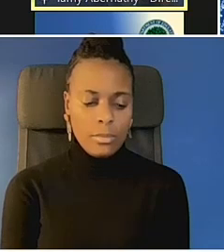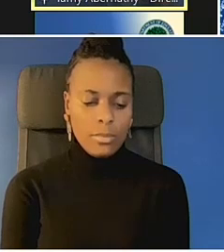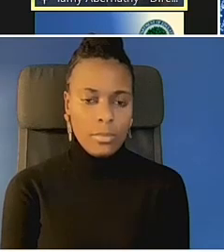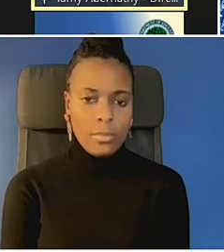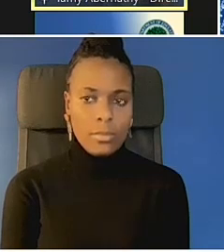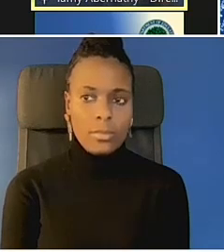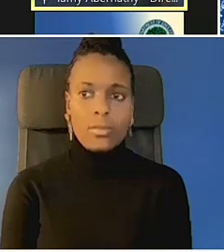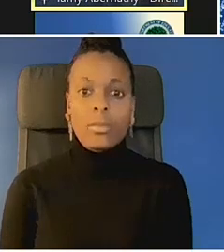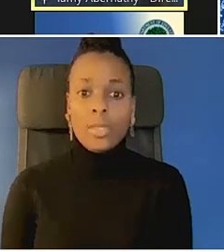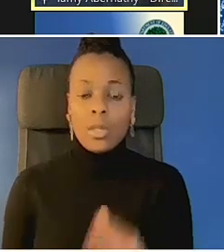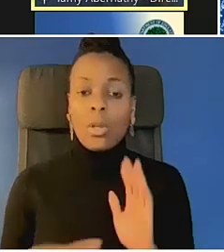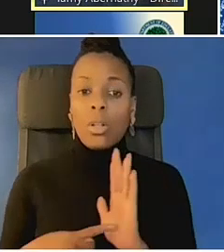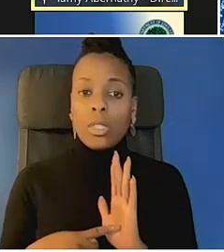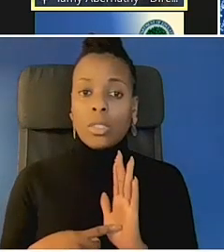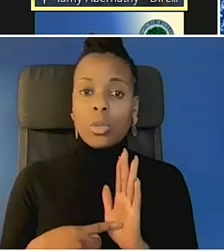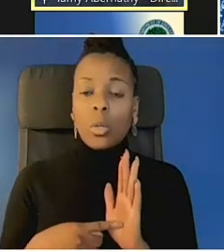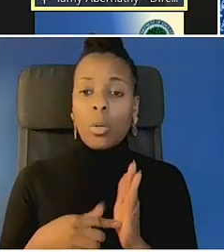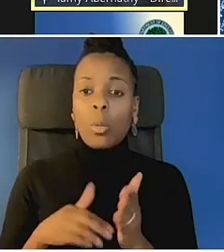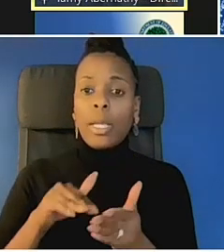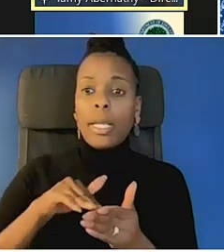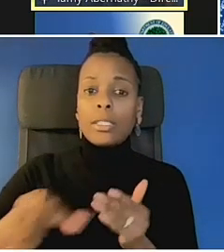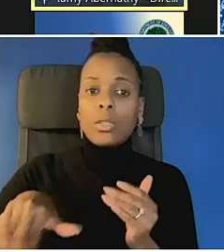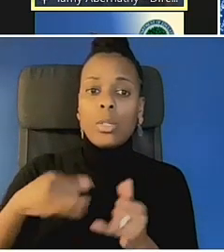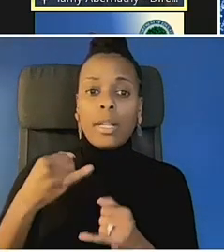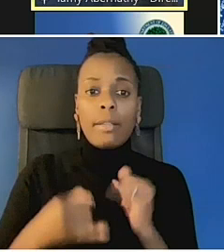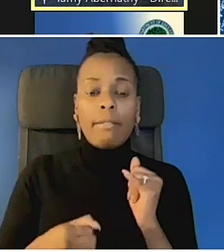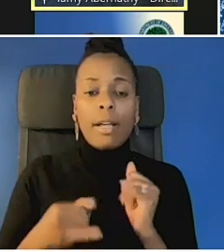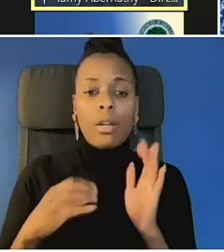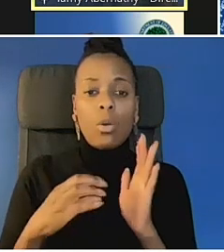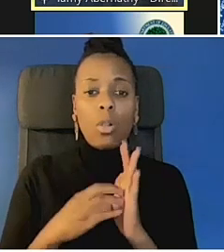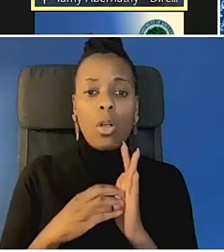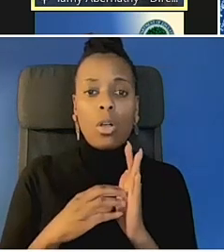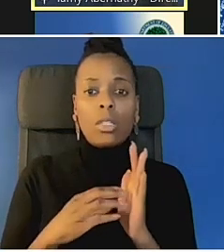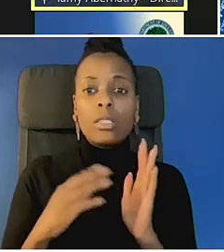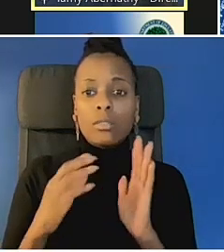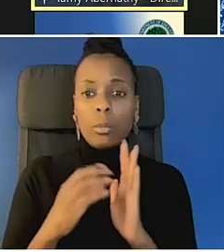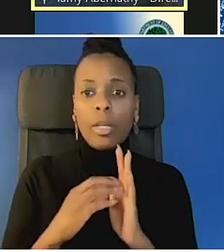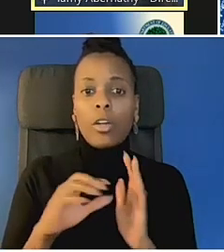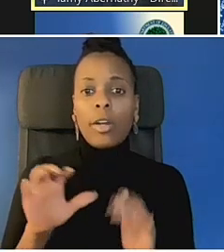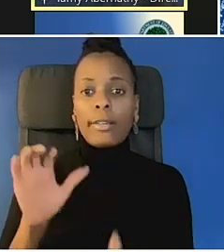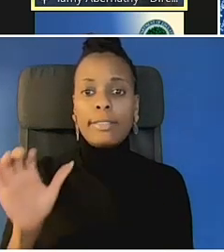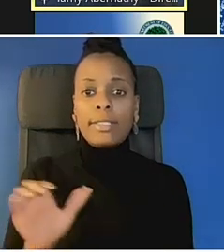This is where we excluded the final clause of paragraph C. And so